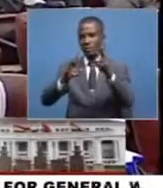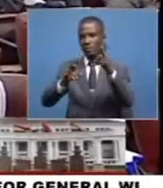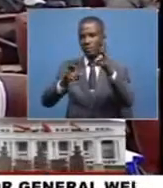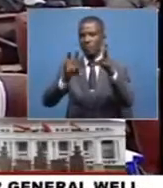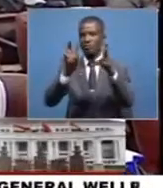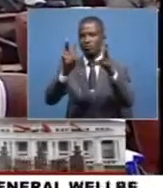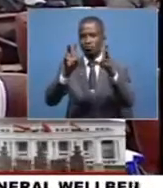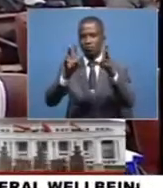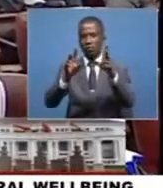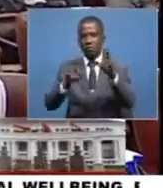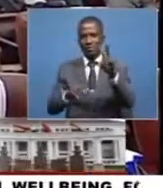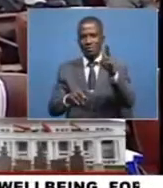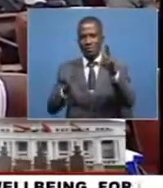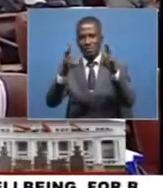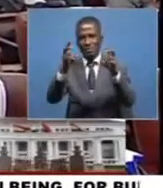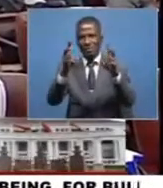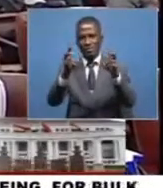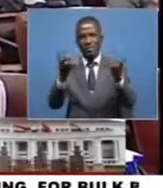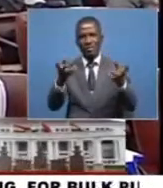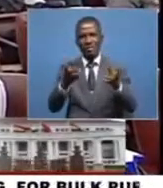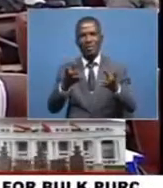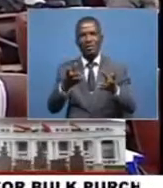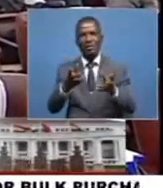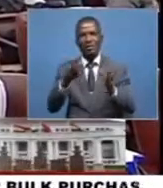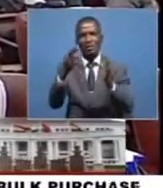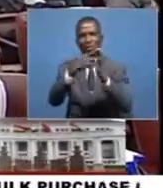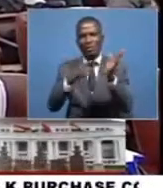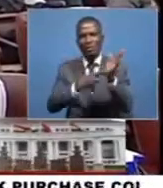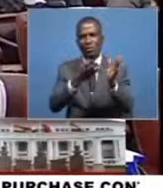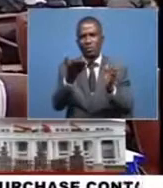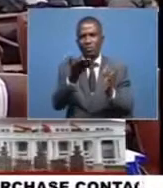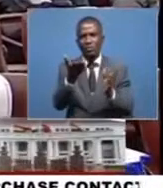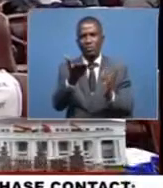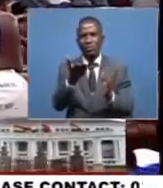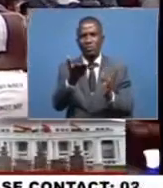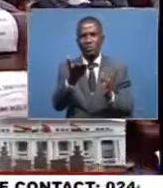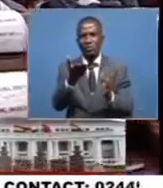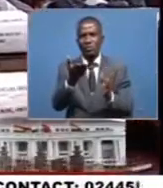been resolved. I think we should, as a matter of record, know.